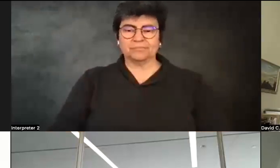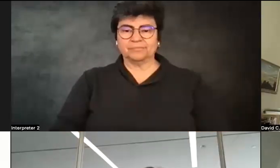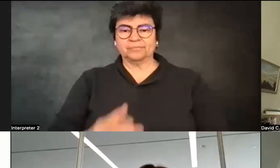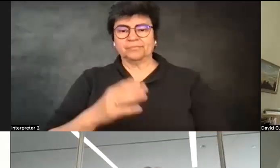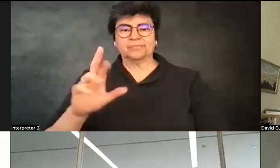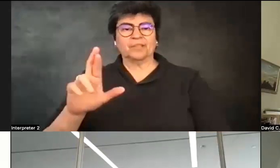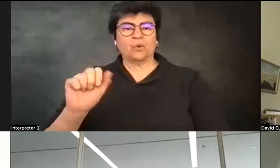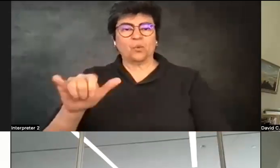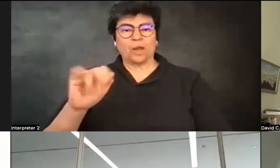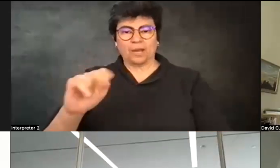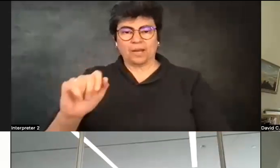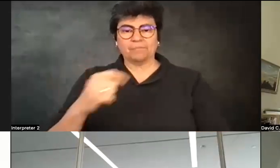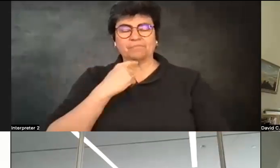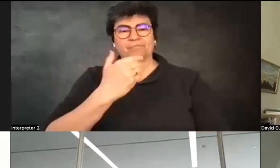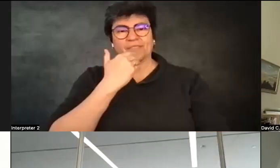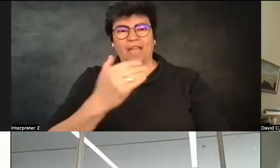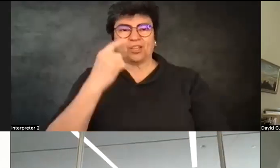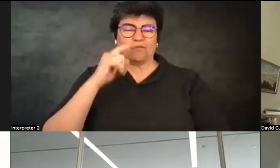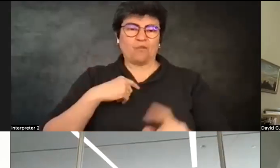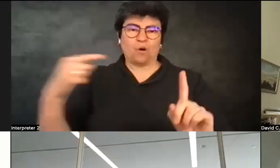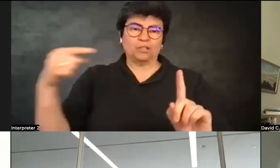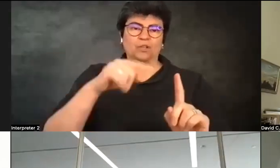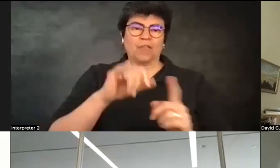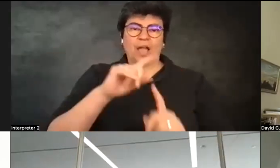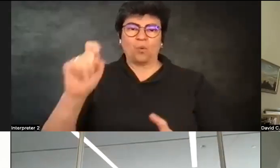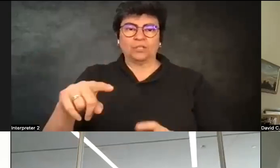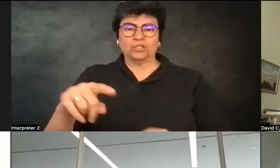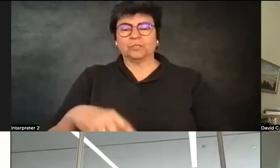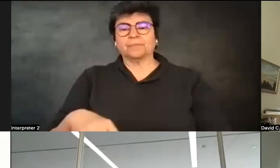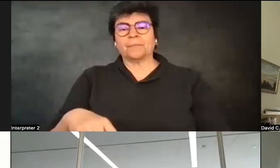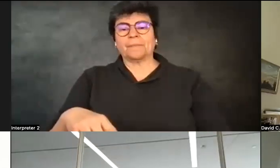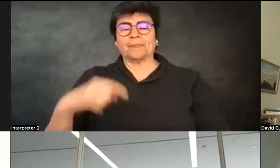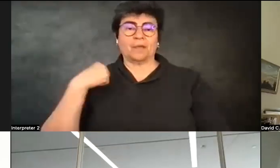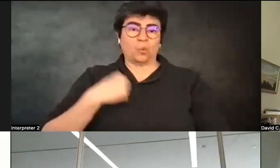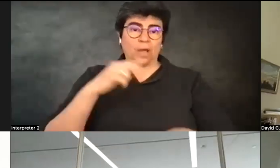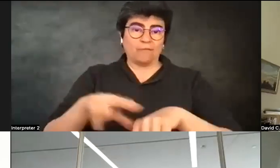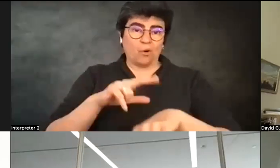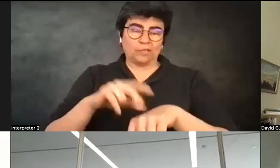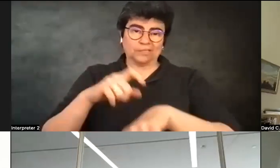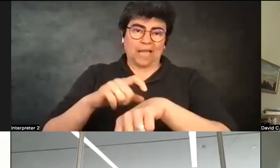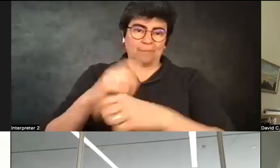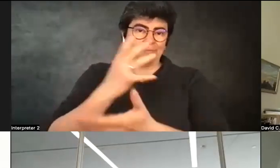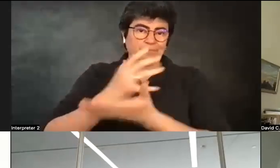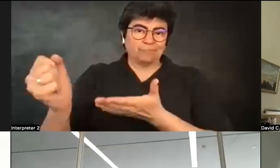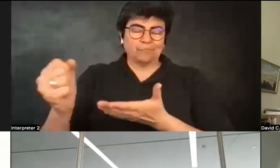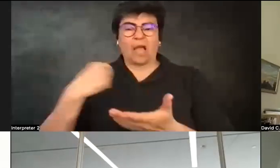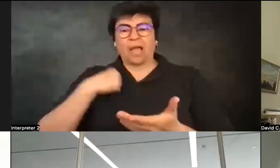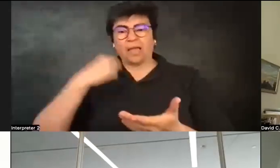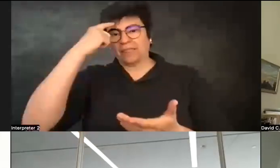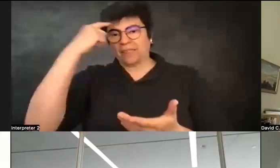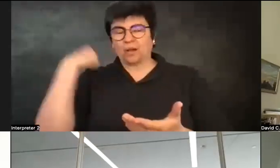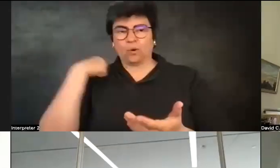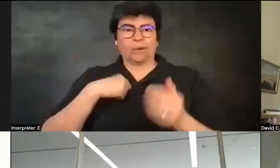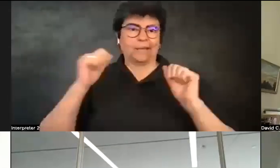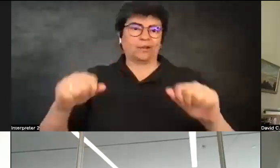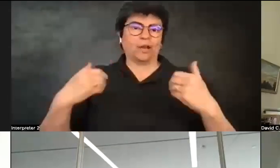you for circling back to that question too, David. We of course are out of time. I think we could have